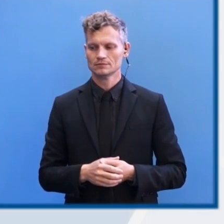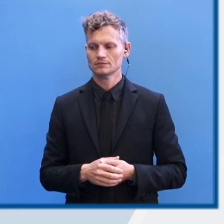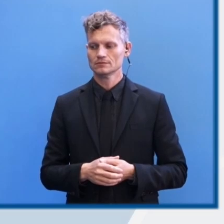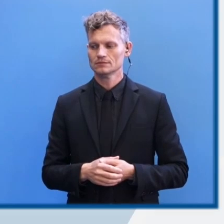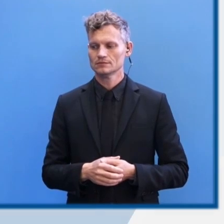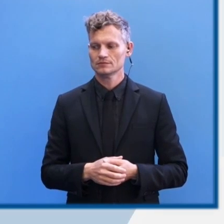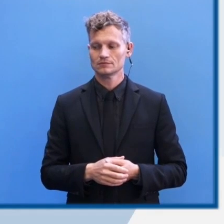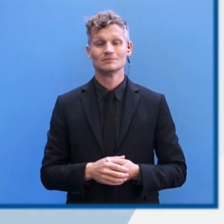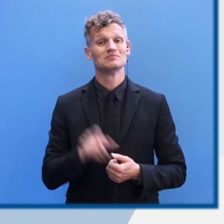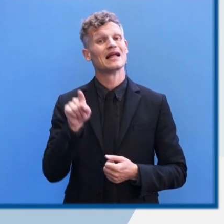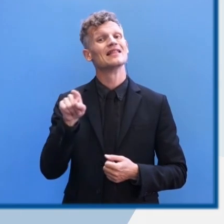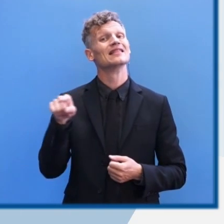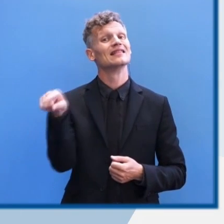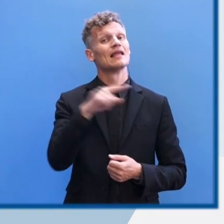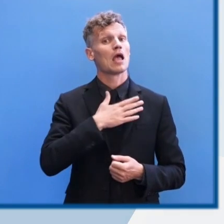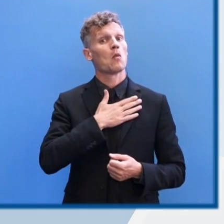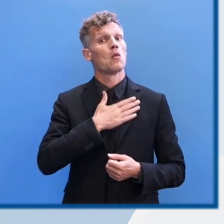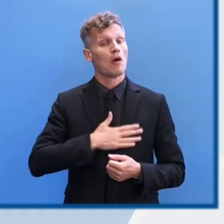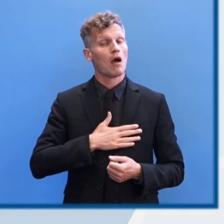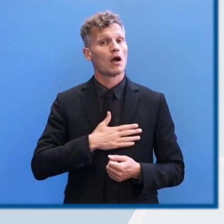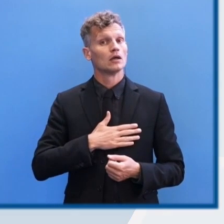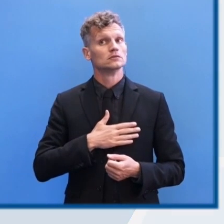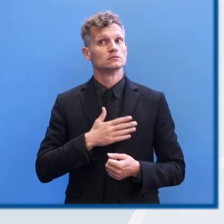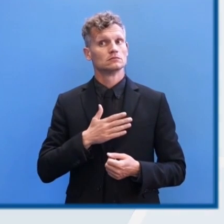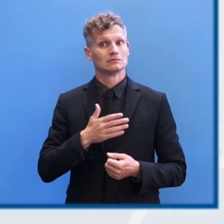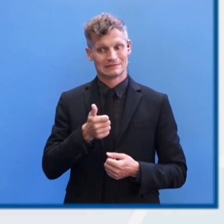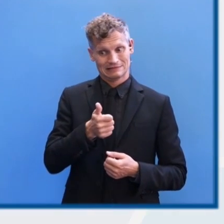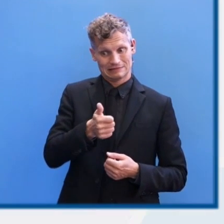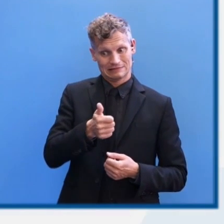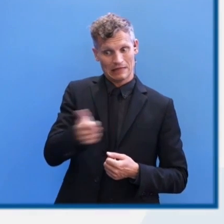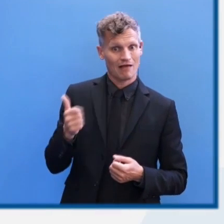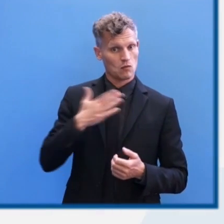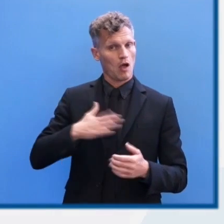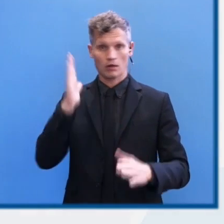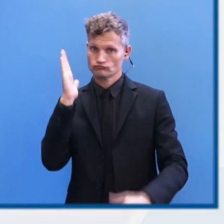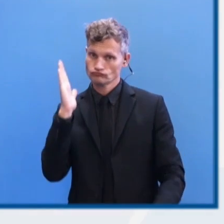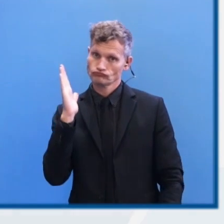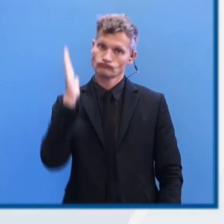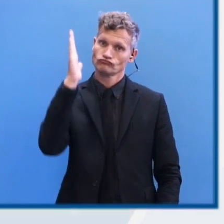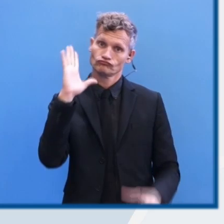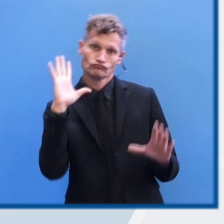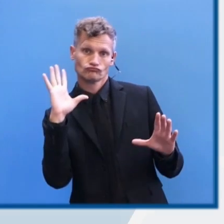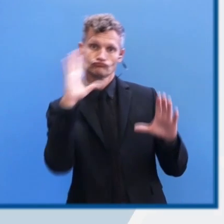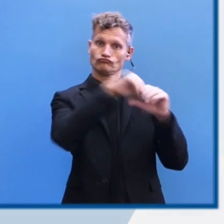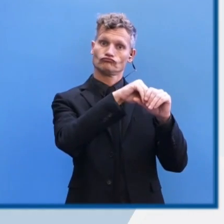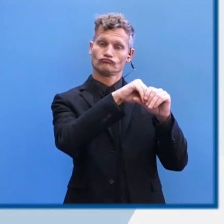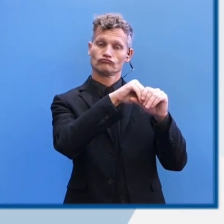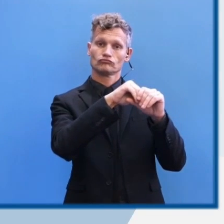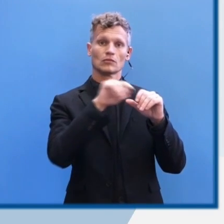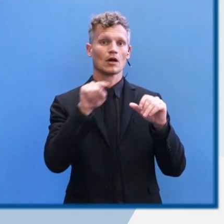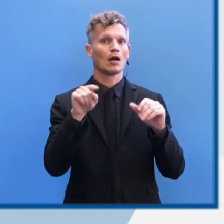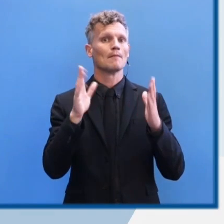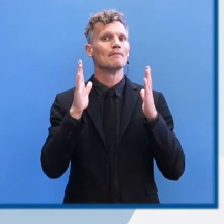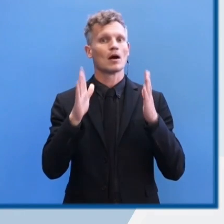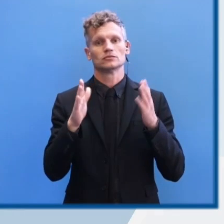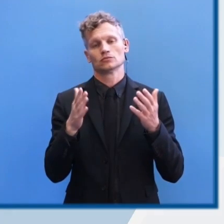if they really wanted to play the role of the advocacies that they wanted to have, youths are really very good